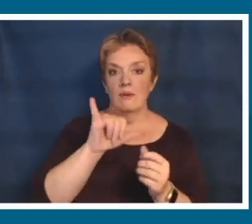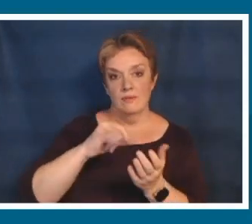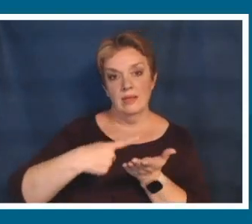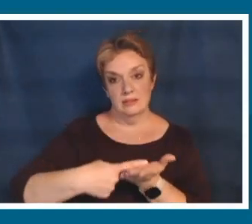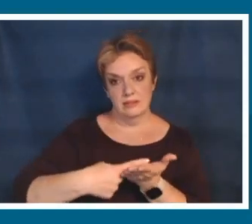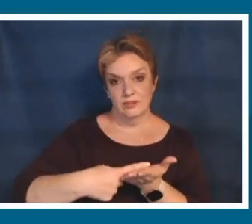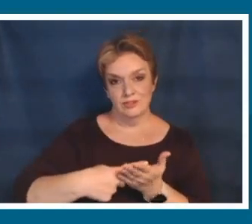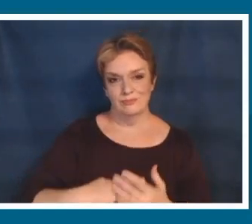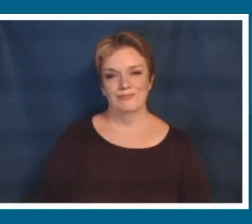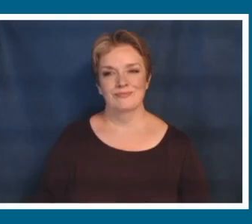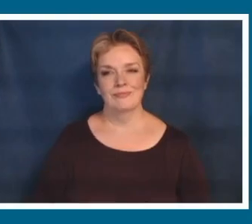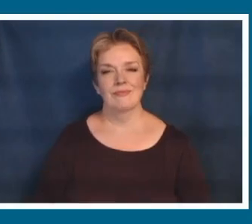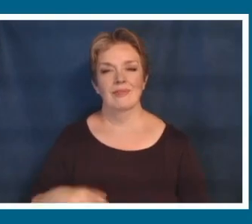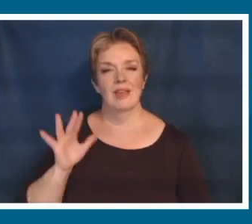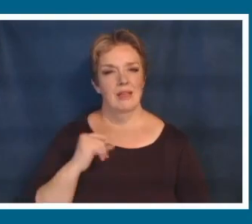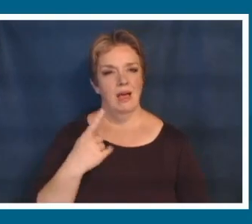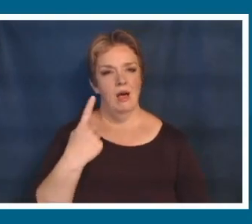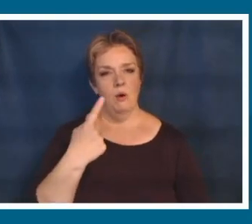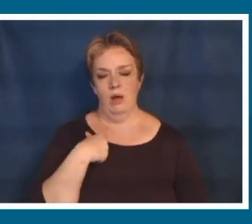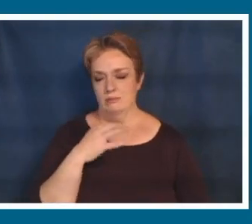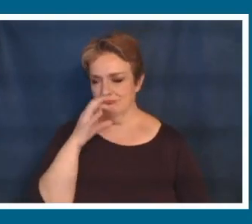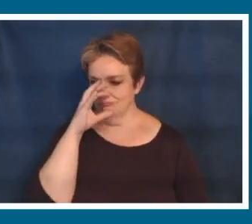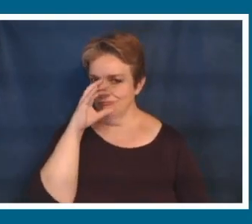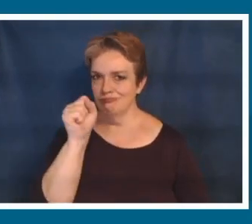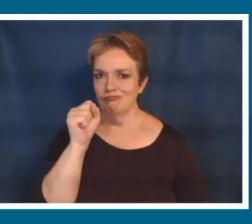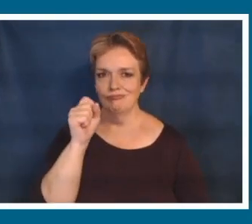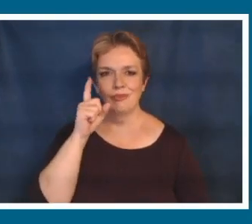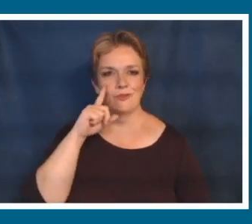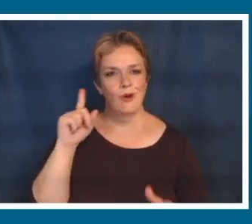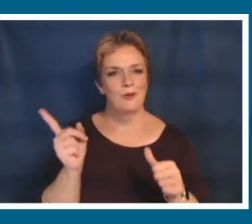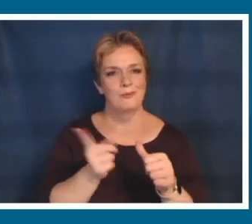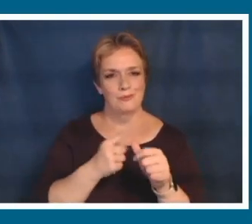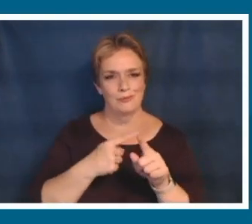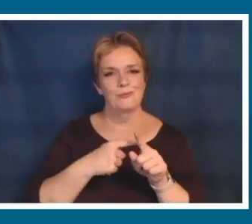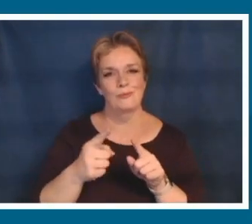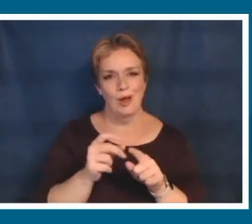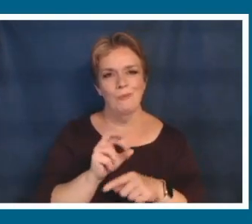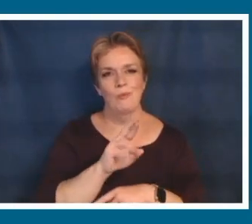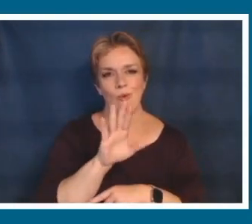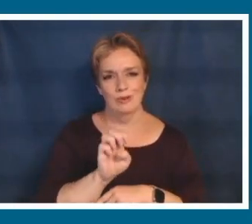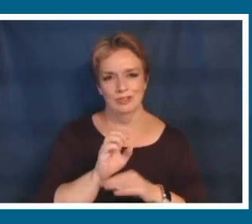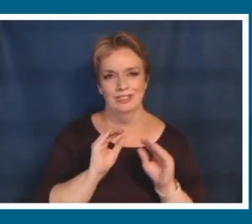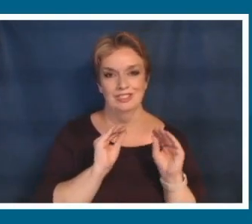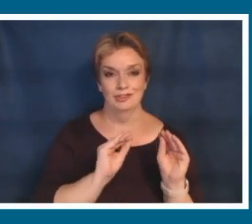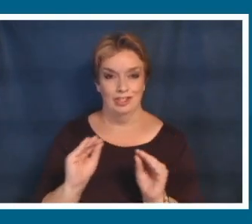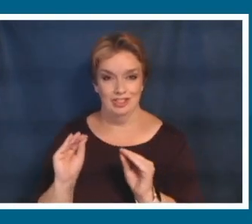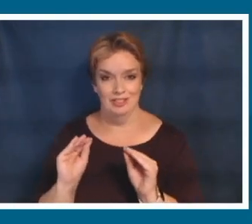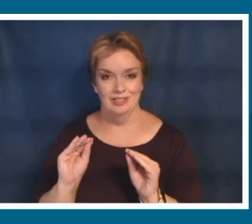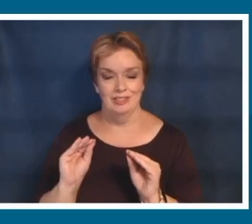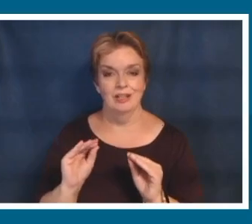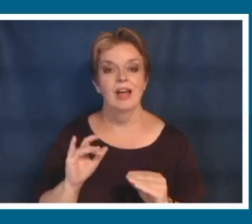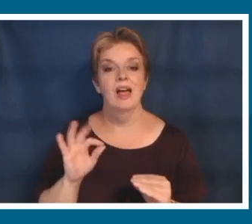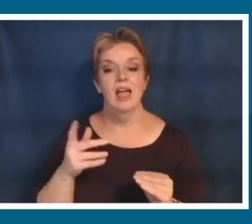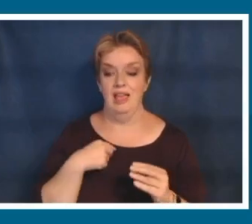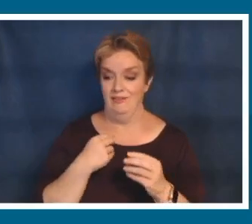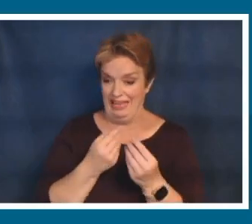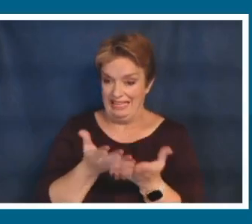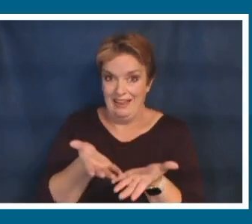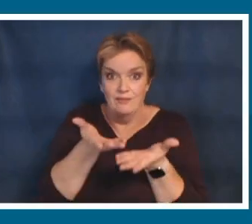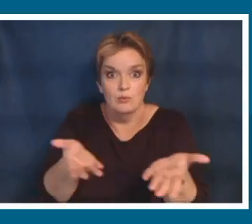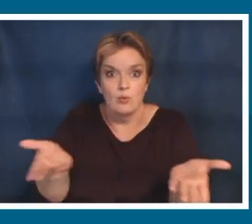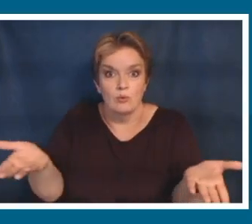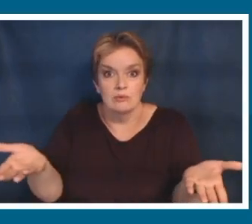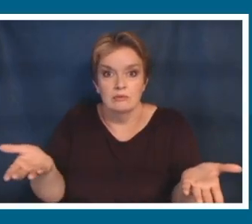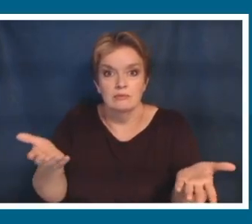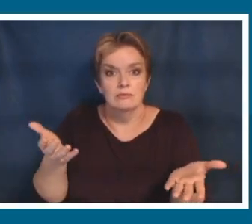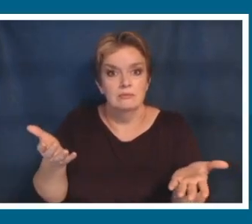love about primary source instruction is that when I put a variety of sources out there, and